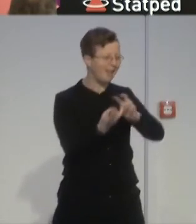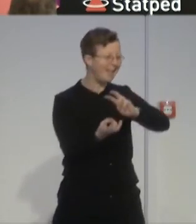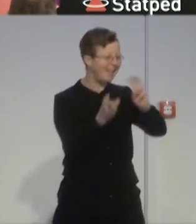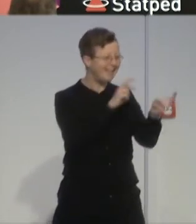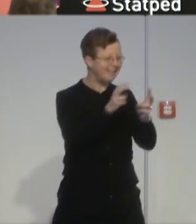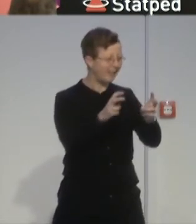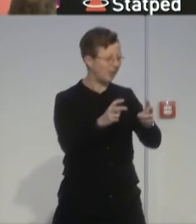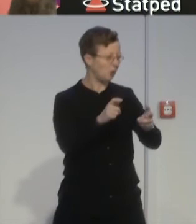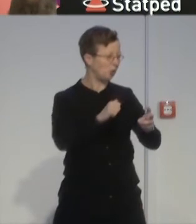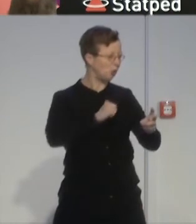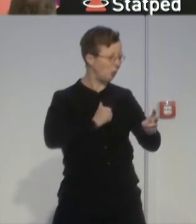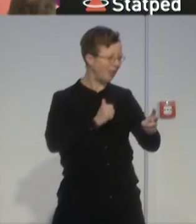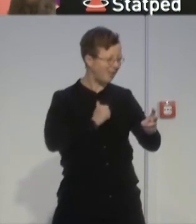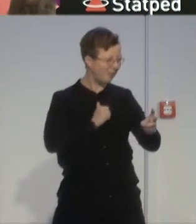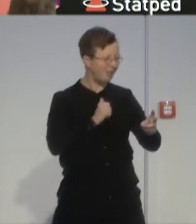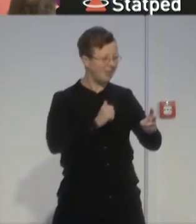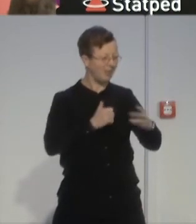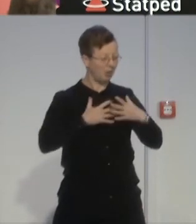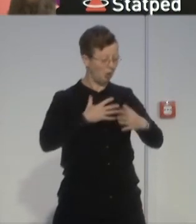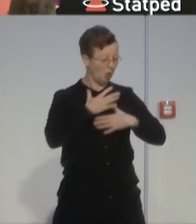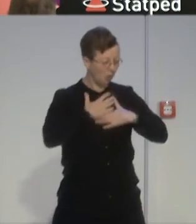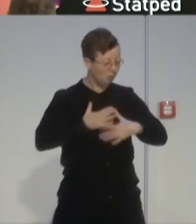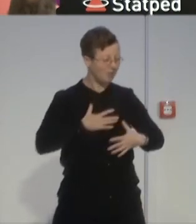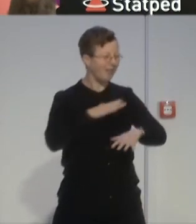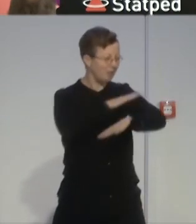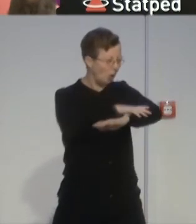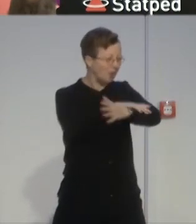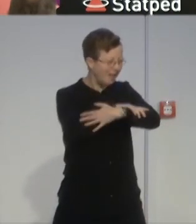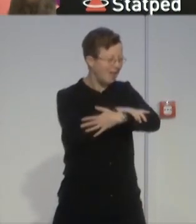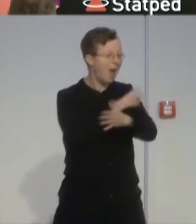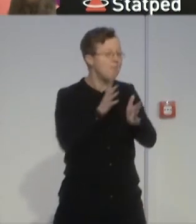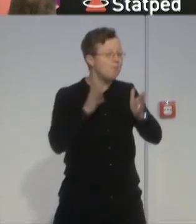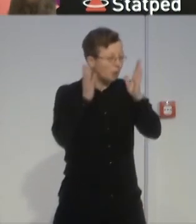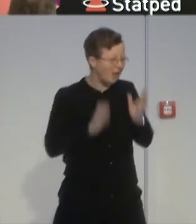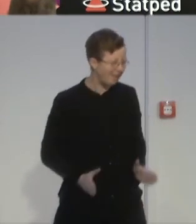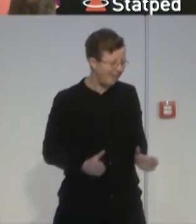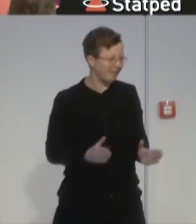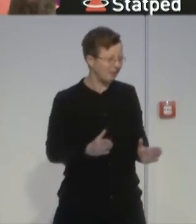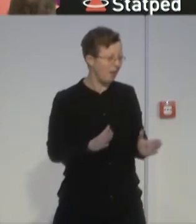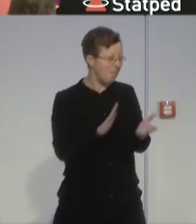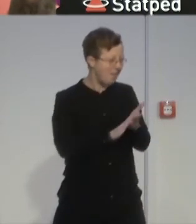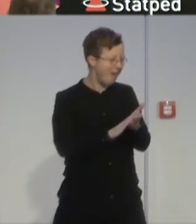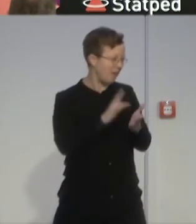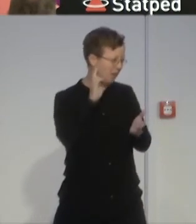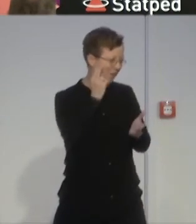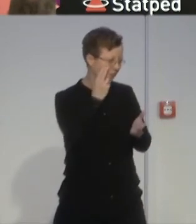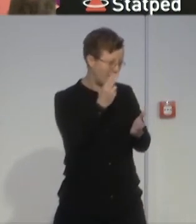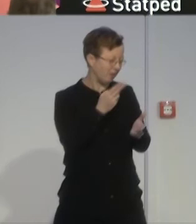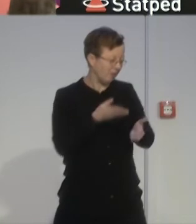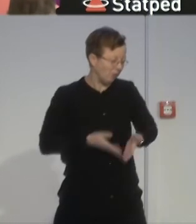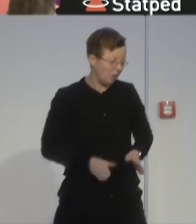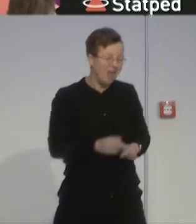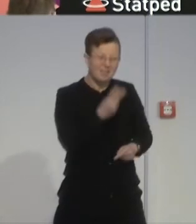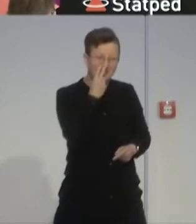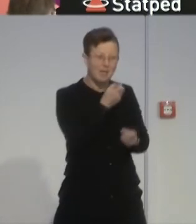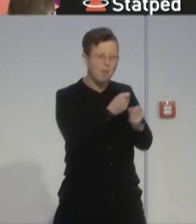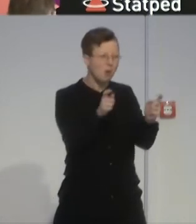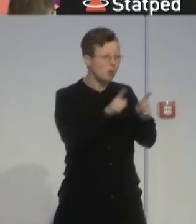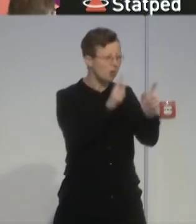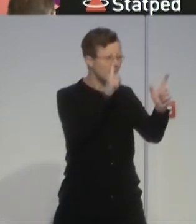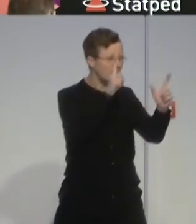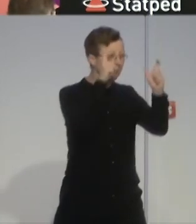intersubjectivity in a bodily tactile modality with a congenital deafblind person. I've seen many glimpses like that, and I'm